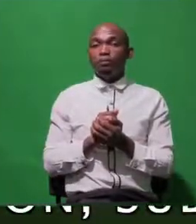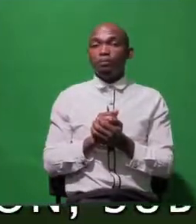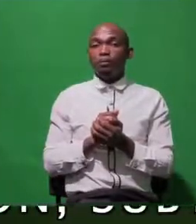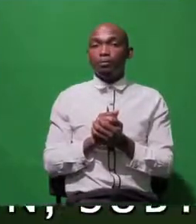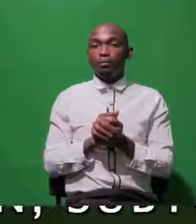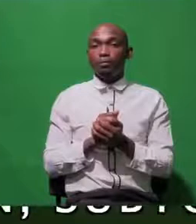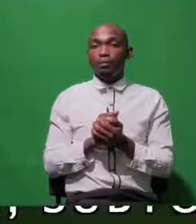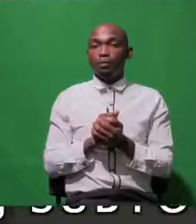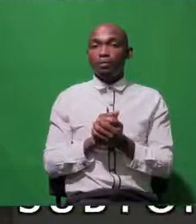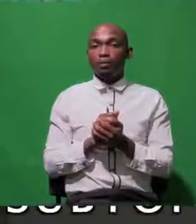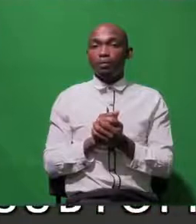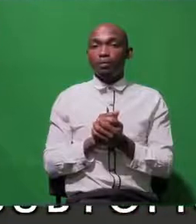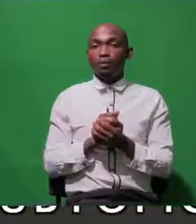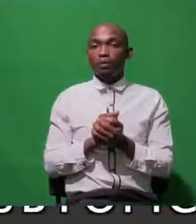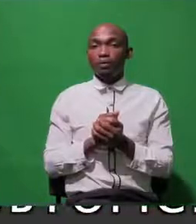following